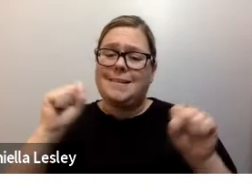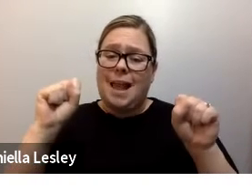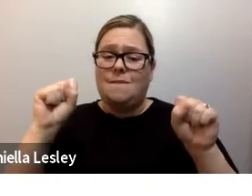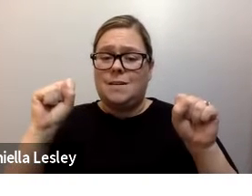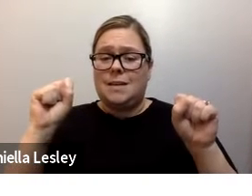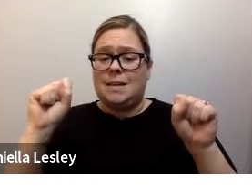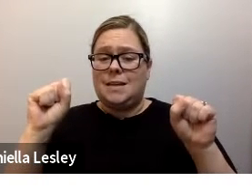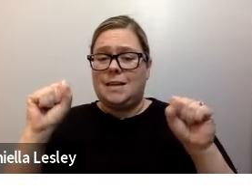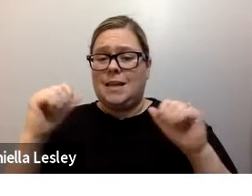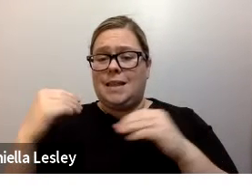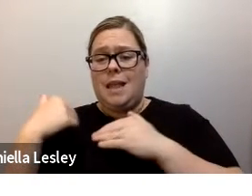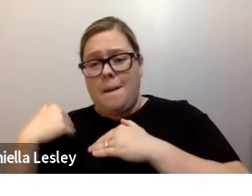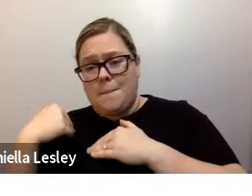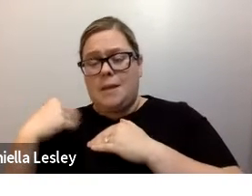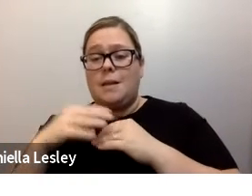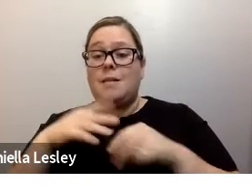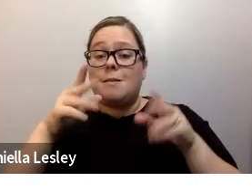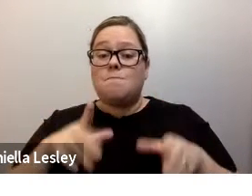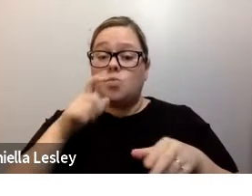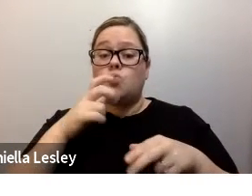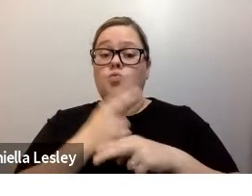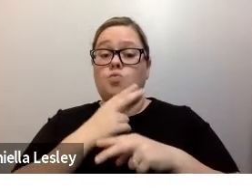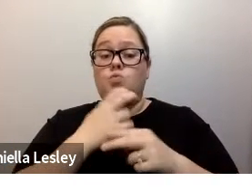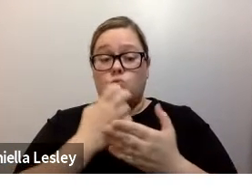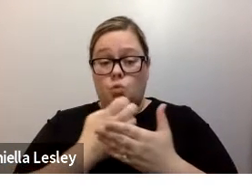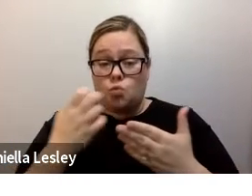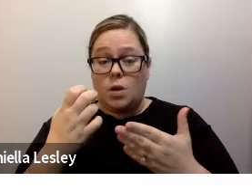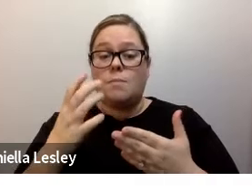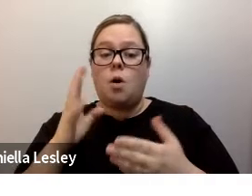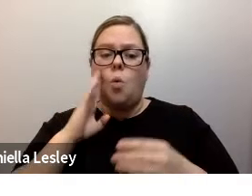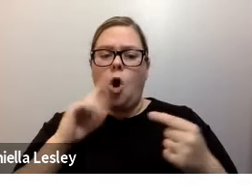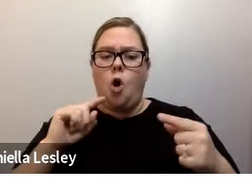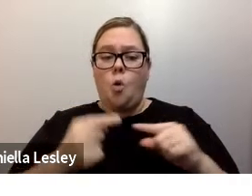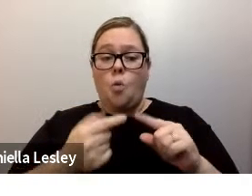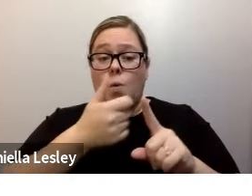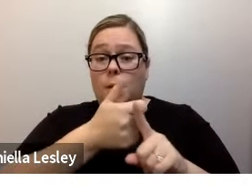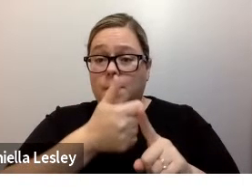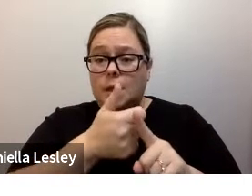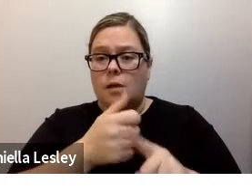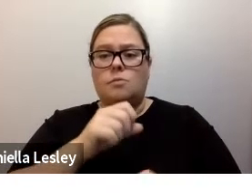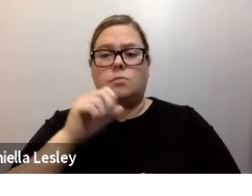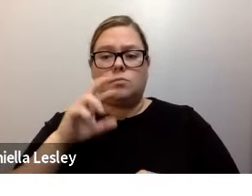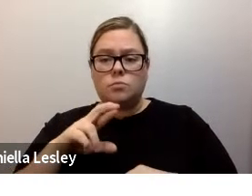that perhaps individuals who use the equipment would injure themselves or